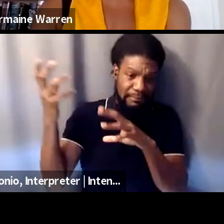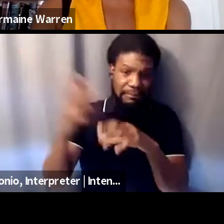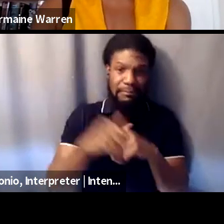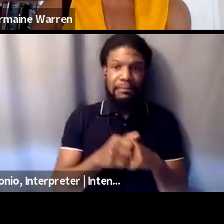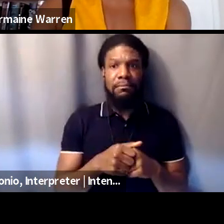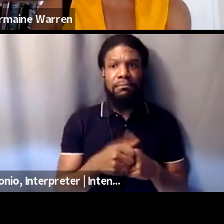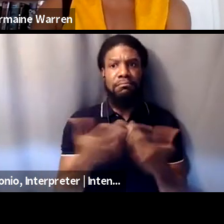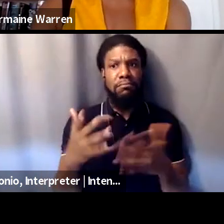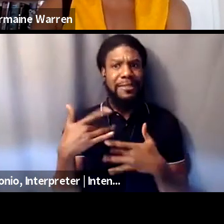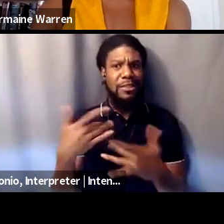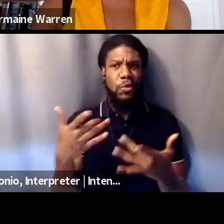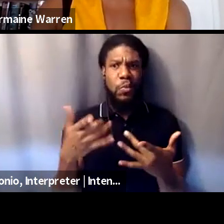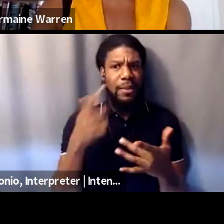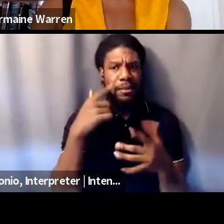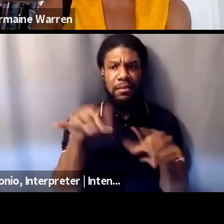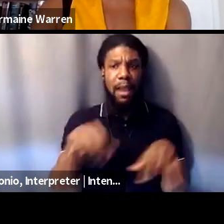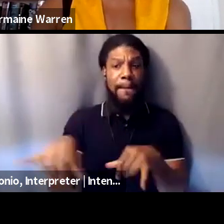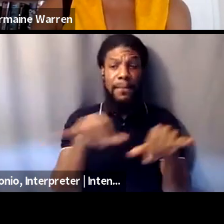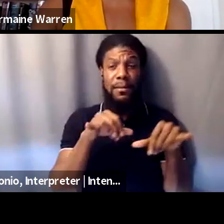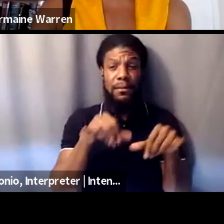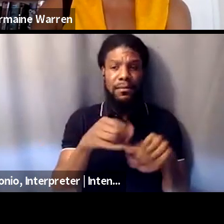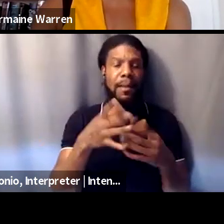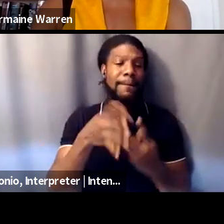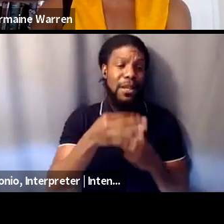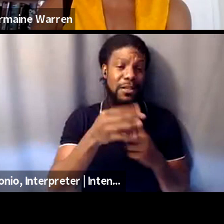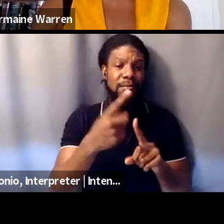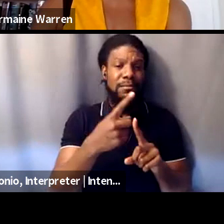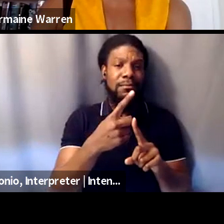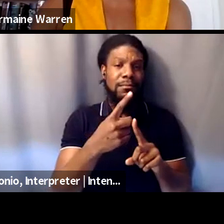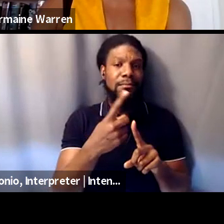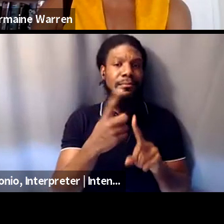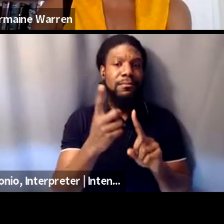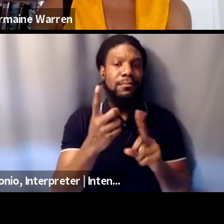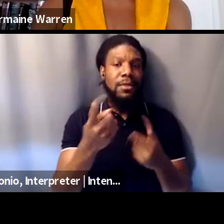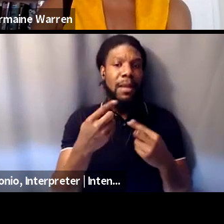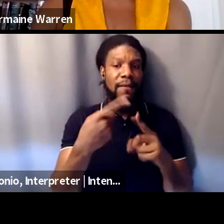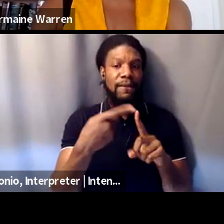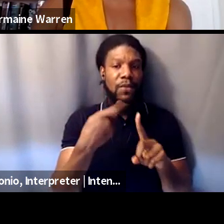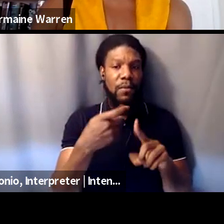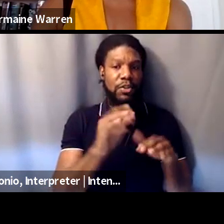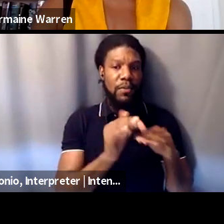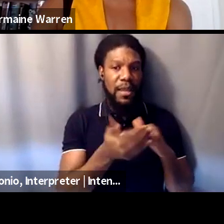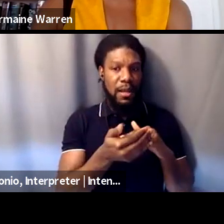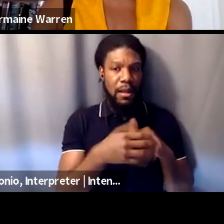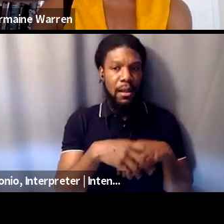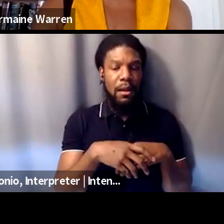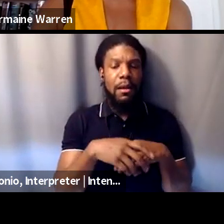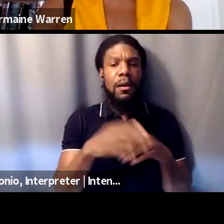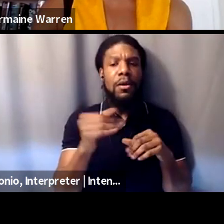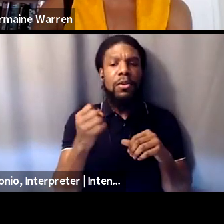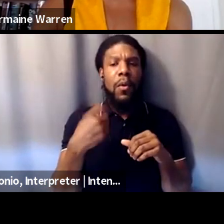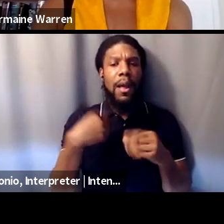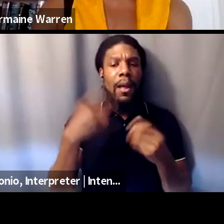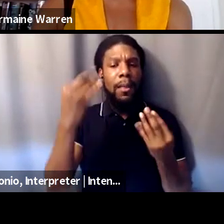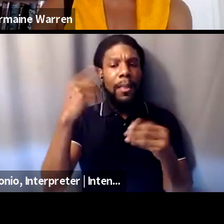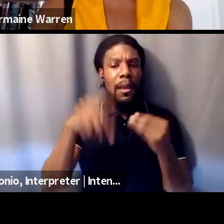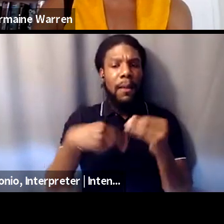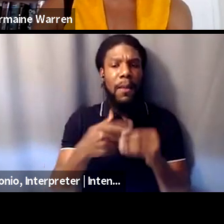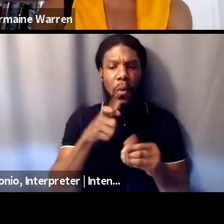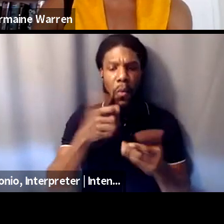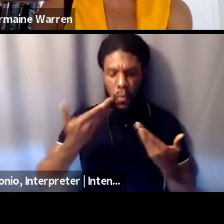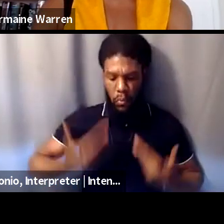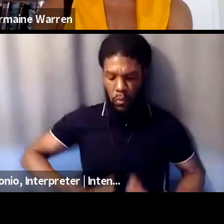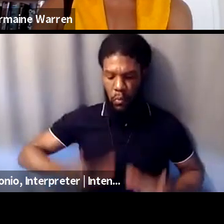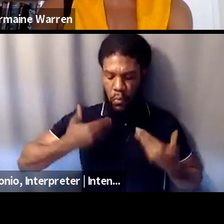And for me, I've definitely gone through a process of what that means, like with who I am,